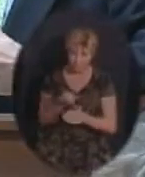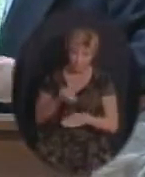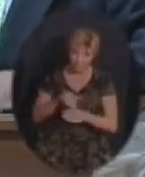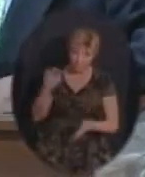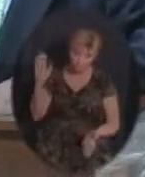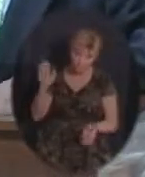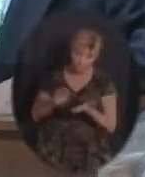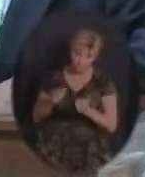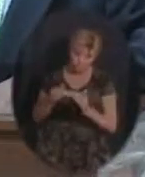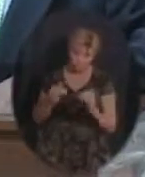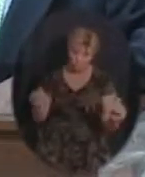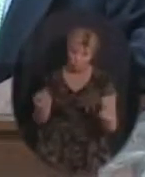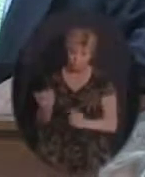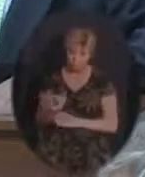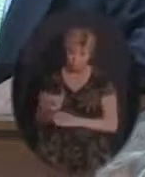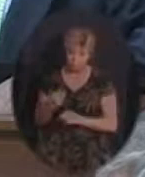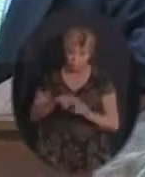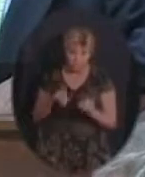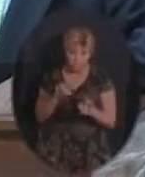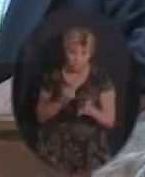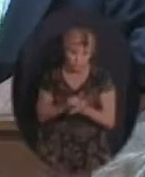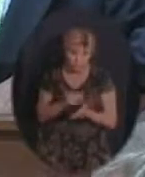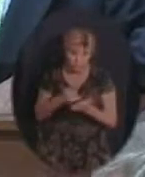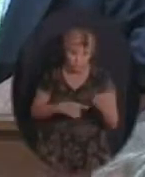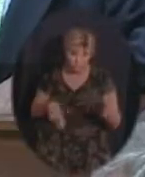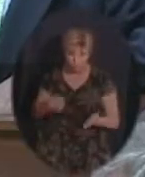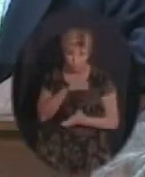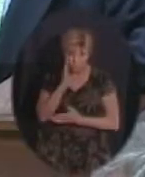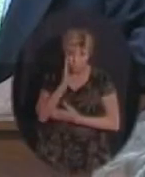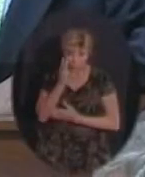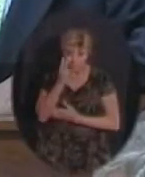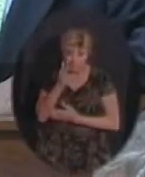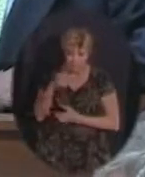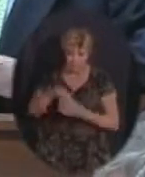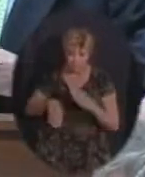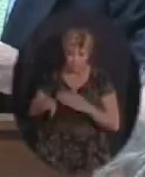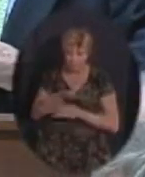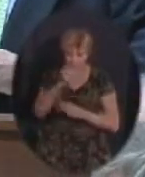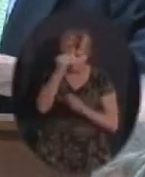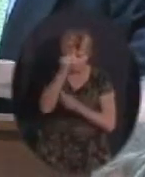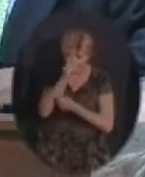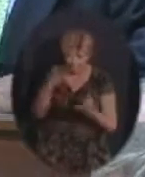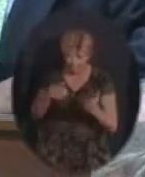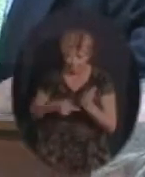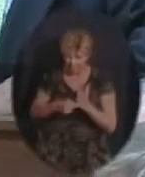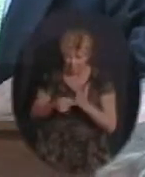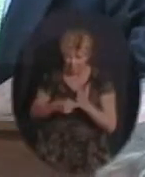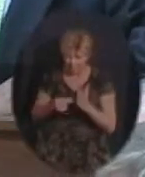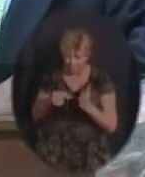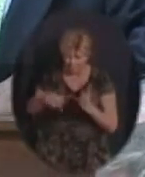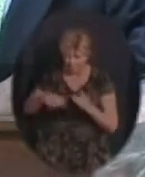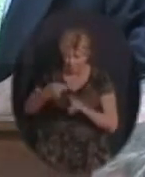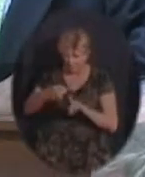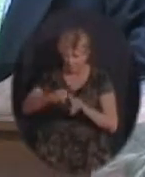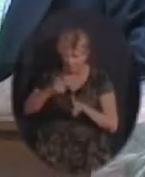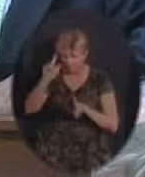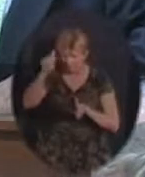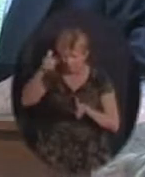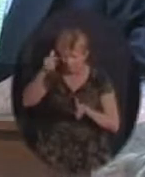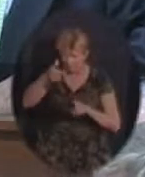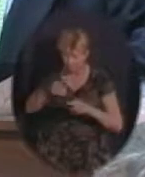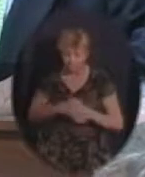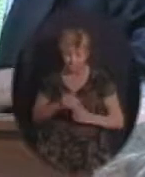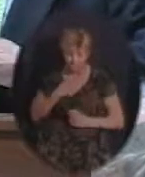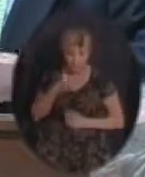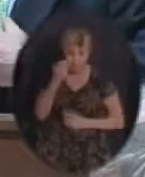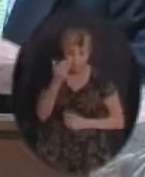that's what you will be seeing in your packet for later this month. Now, are there any specifics that you have at this time? I know that we have a few new board